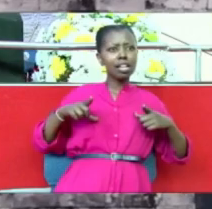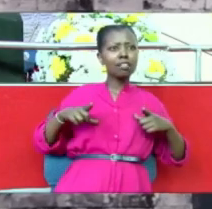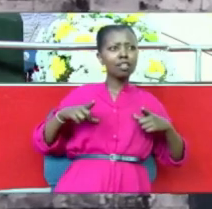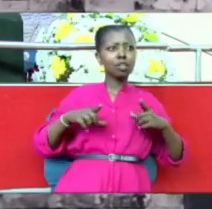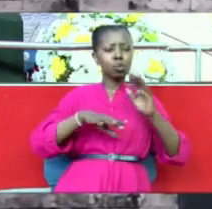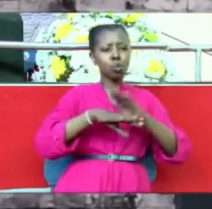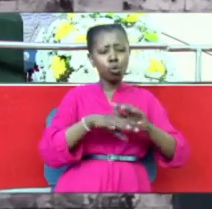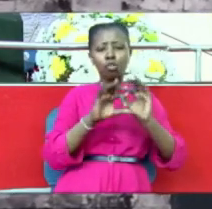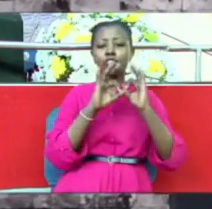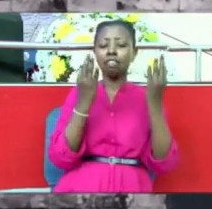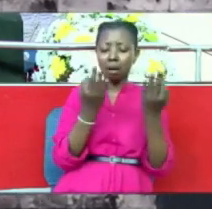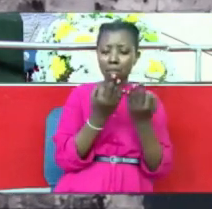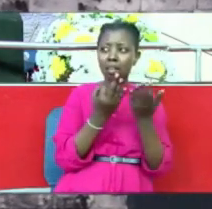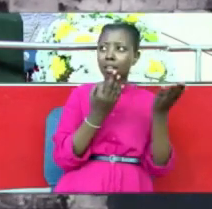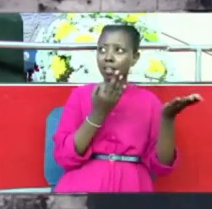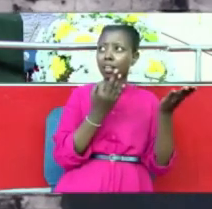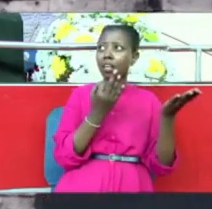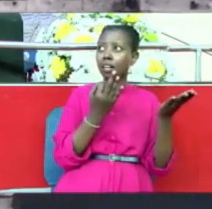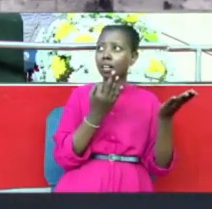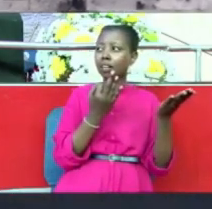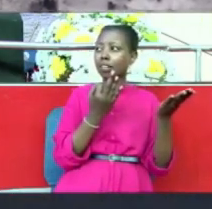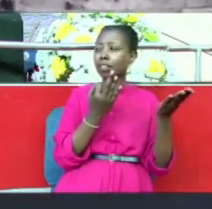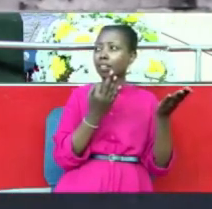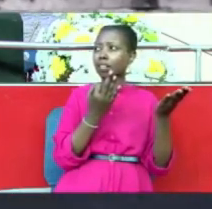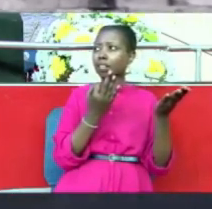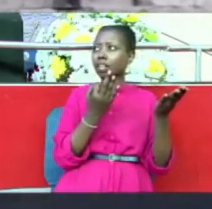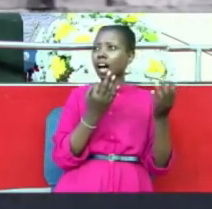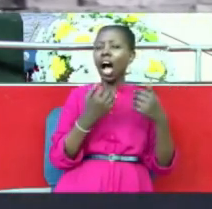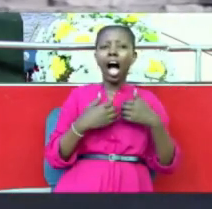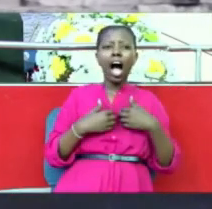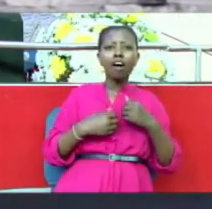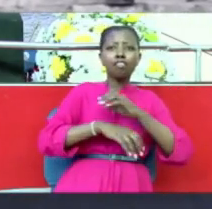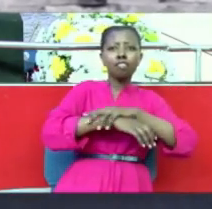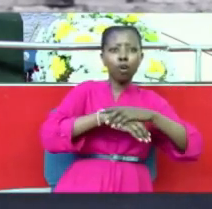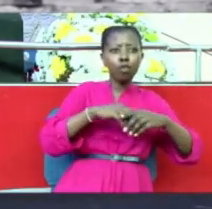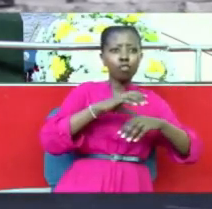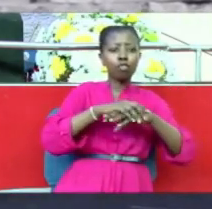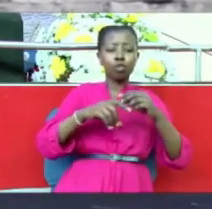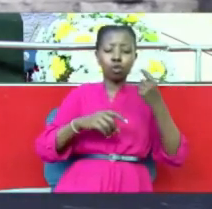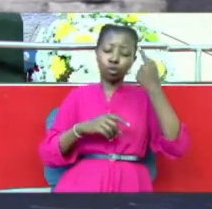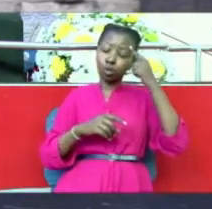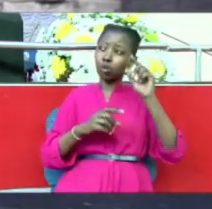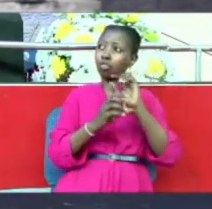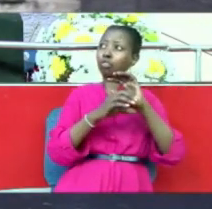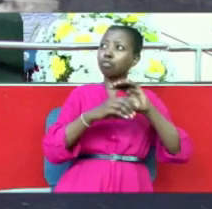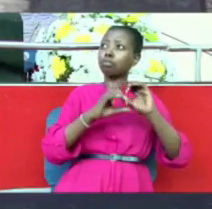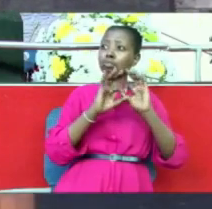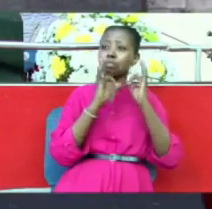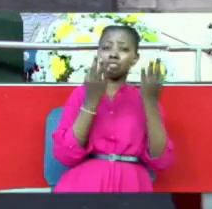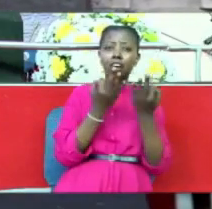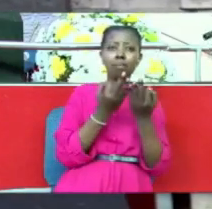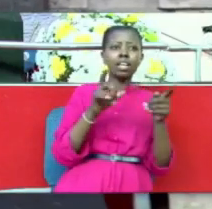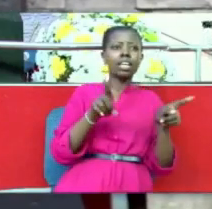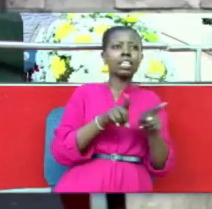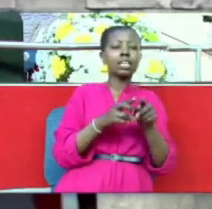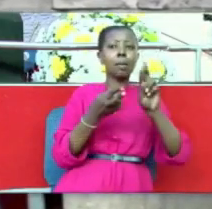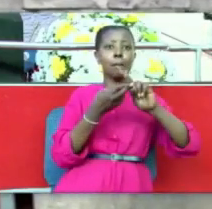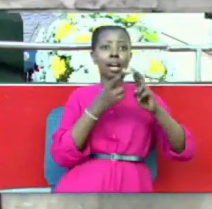family. He had the warmth of his family, the comfort of his relatives.